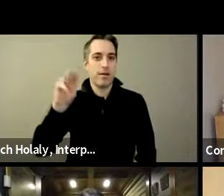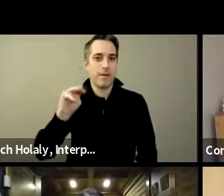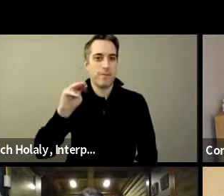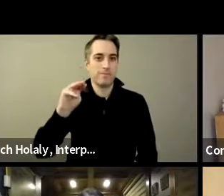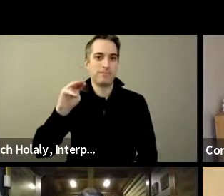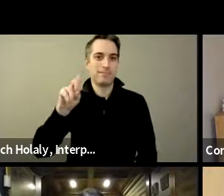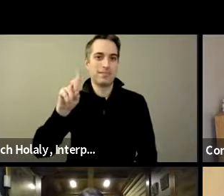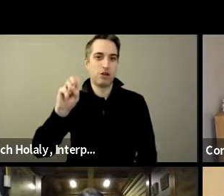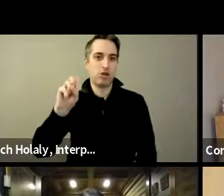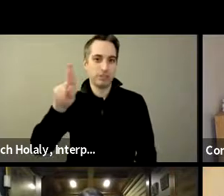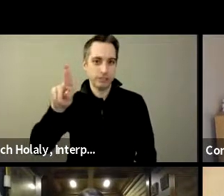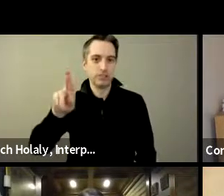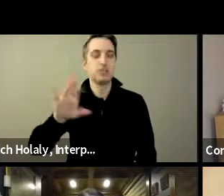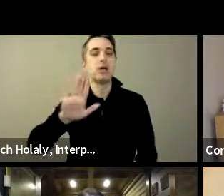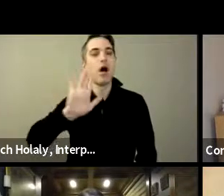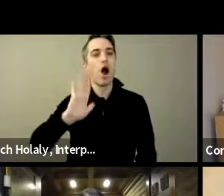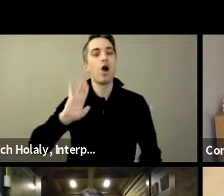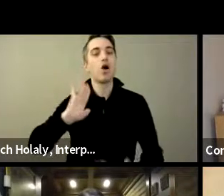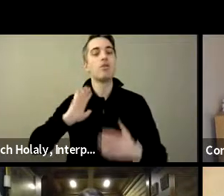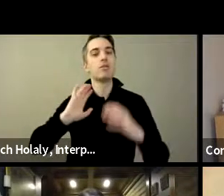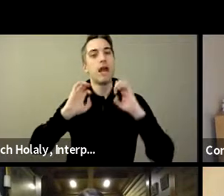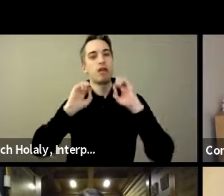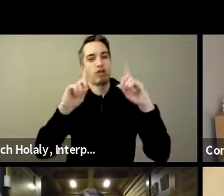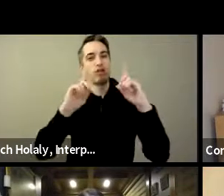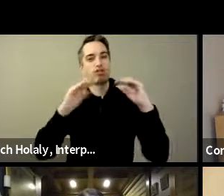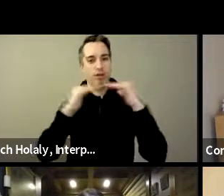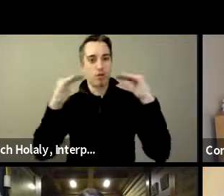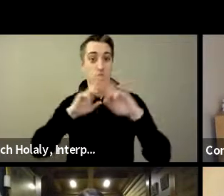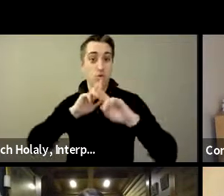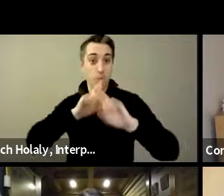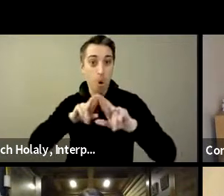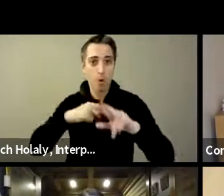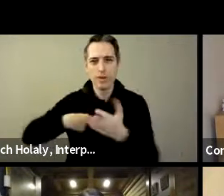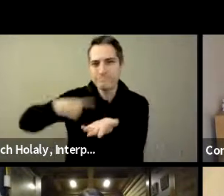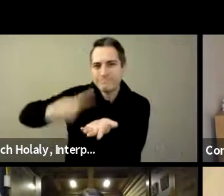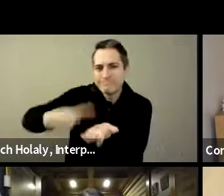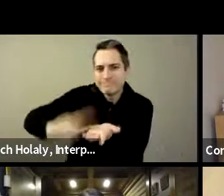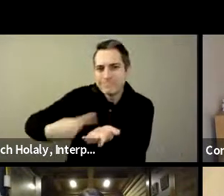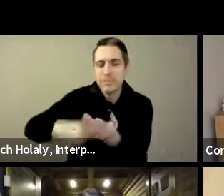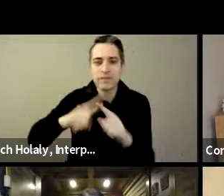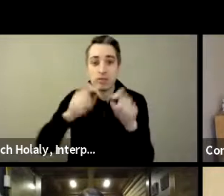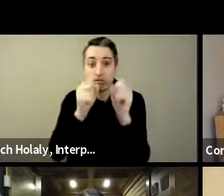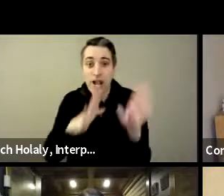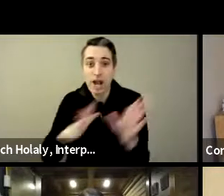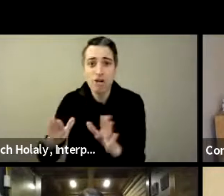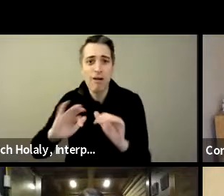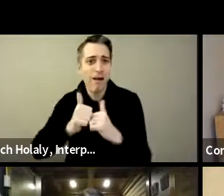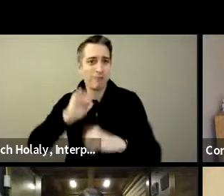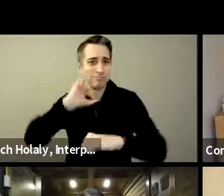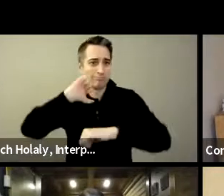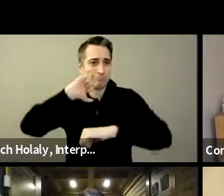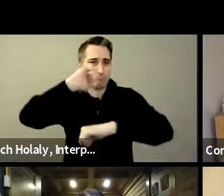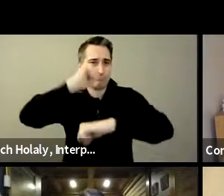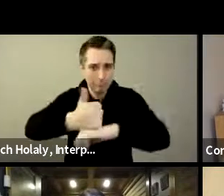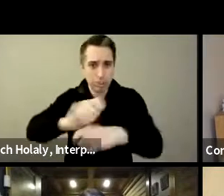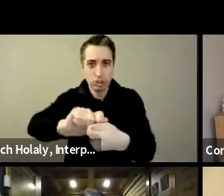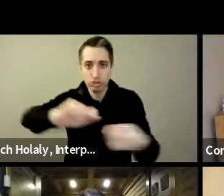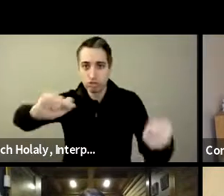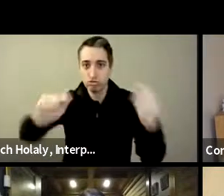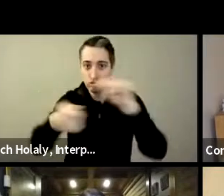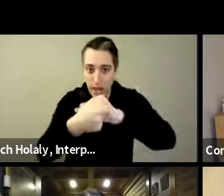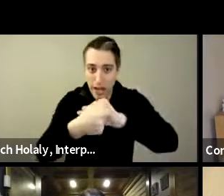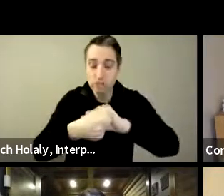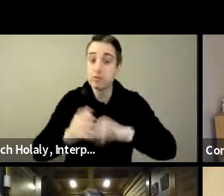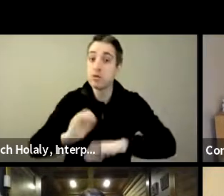Our session led us to engage in conversation about strategies to pursue the work of implementing change based on the recommendations in